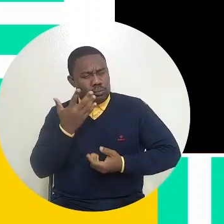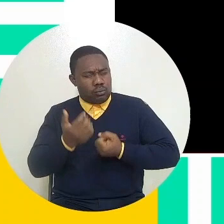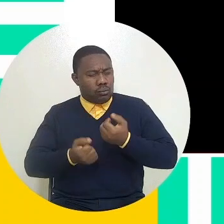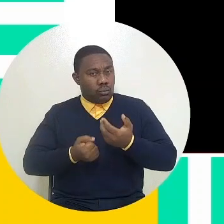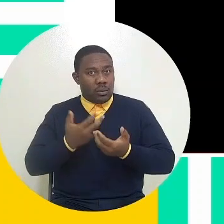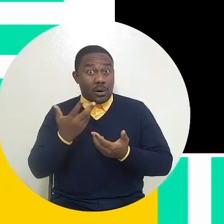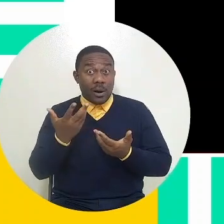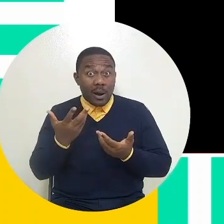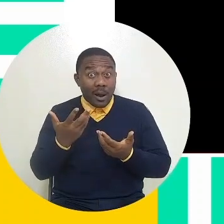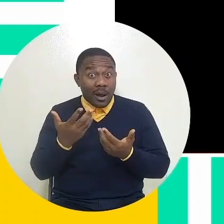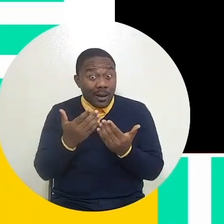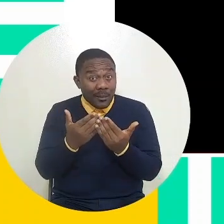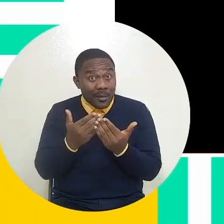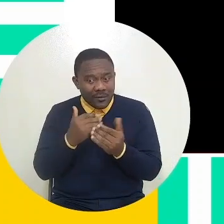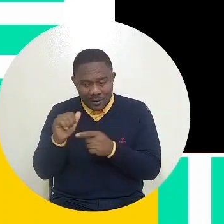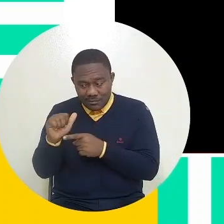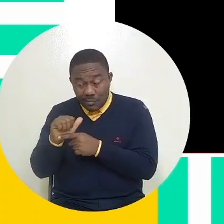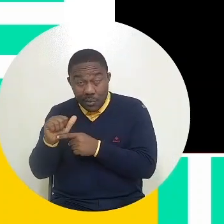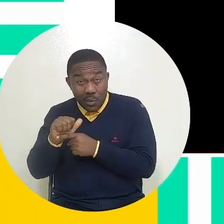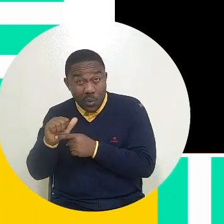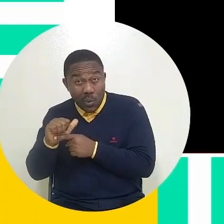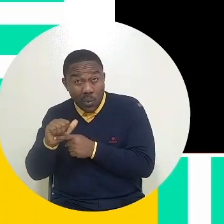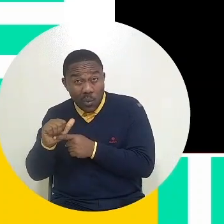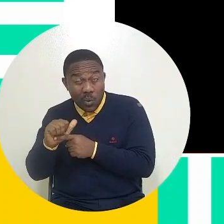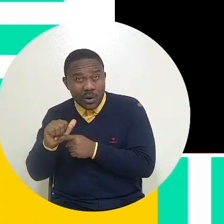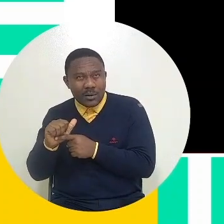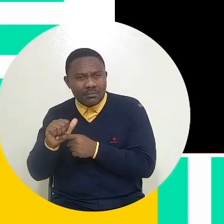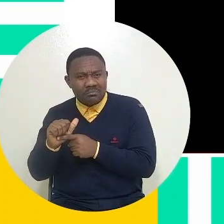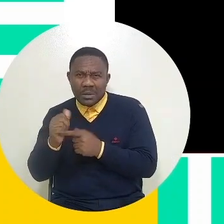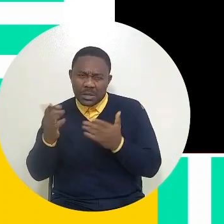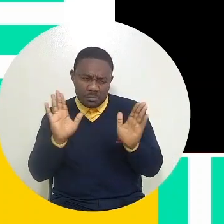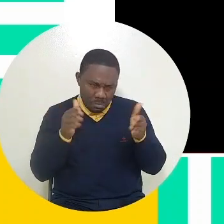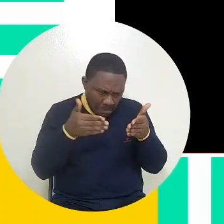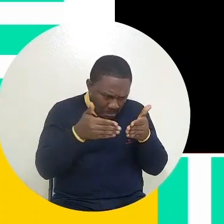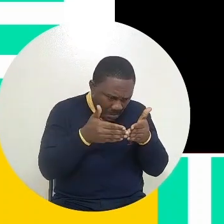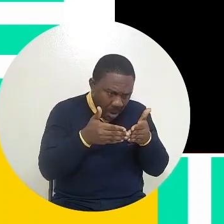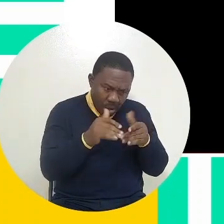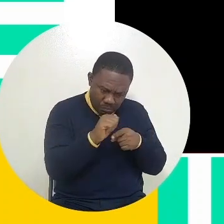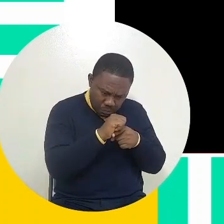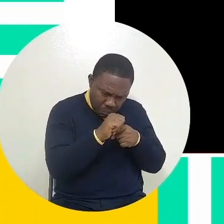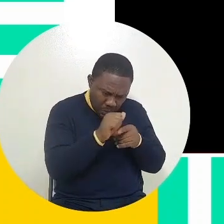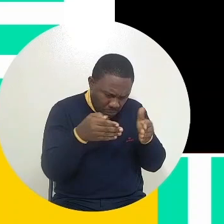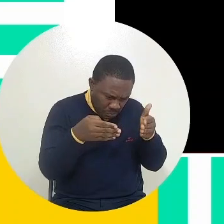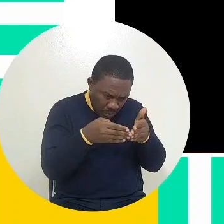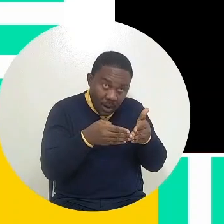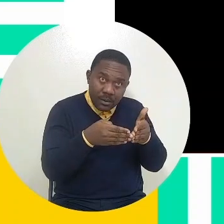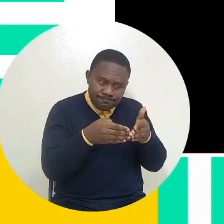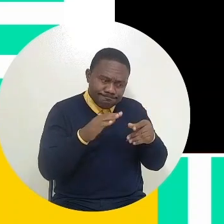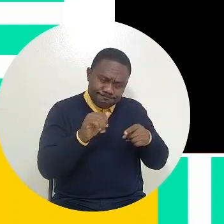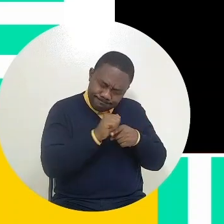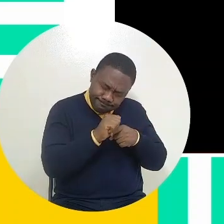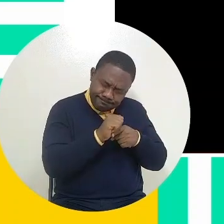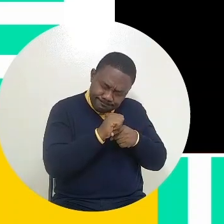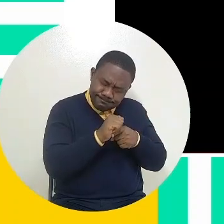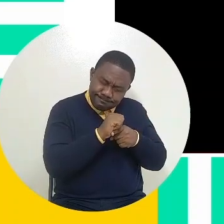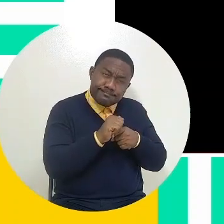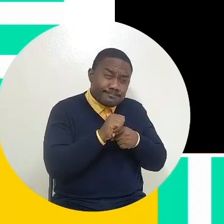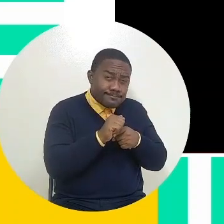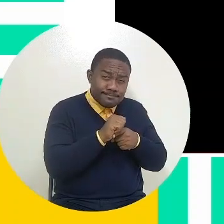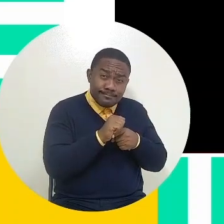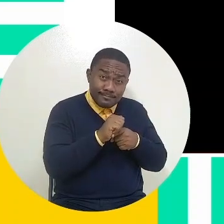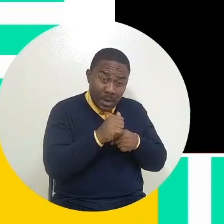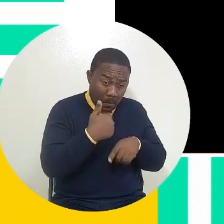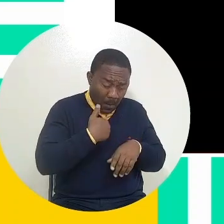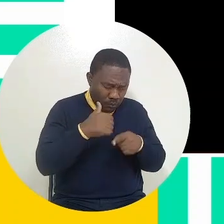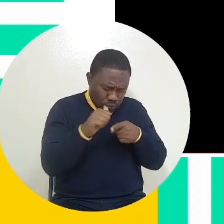your moment of discovery comes, keep laboring in obscurity. They might not know you. They might not have heard of you, but consistently, you are working